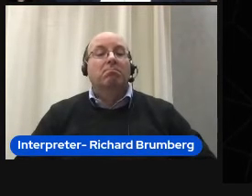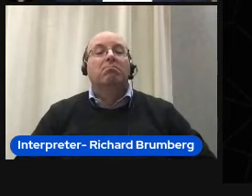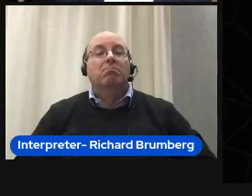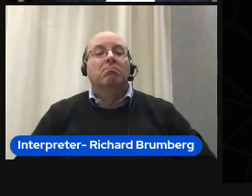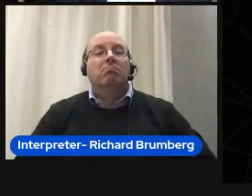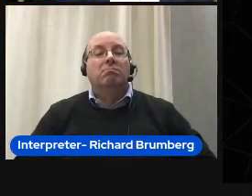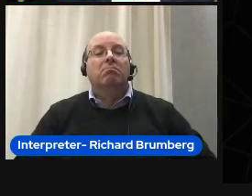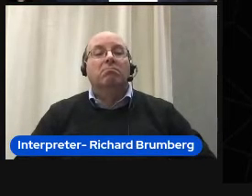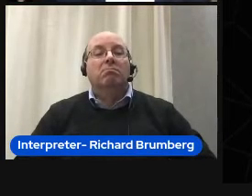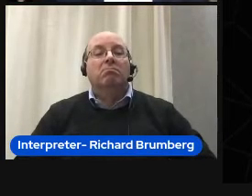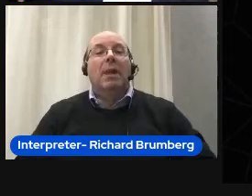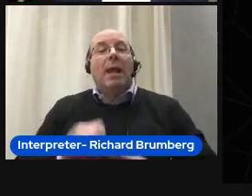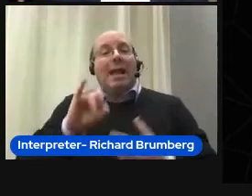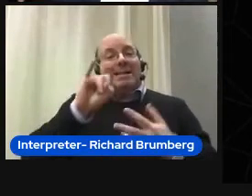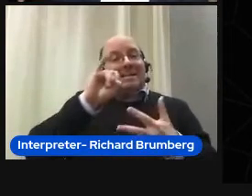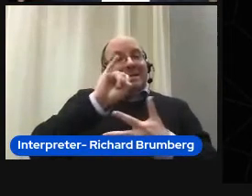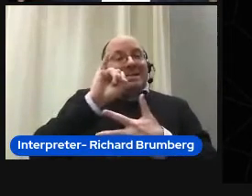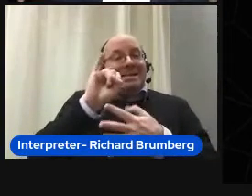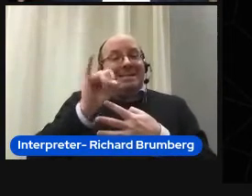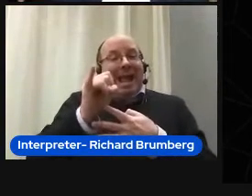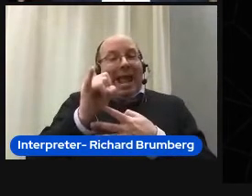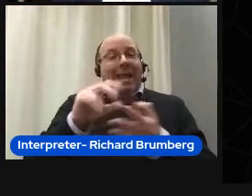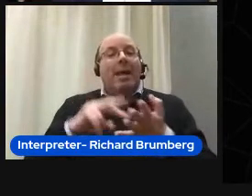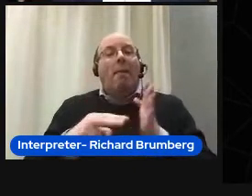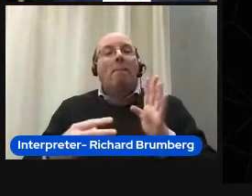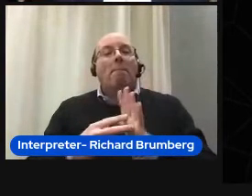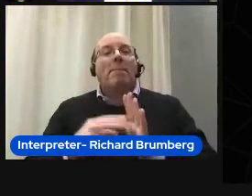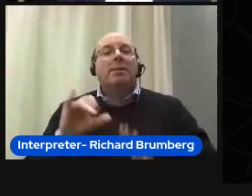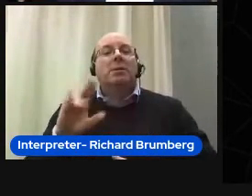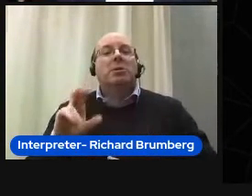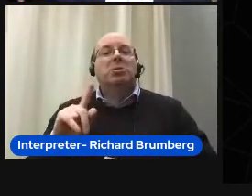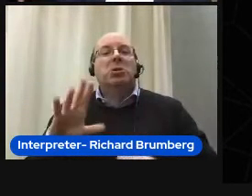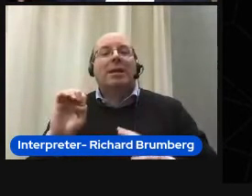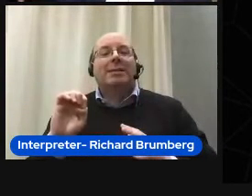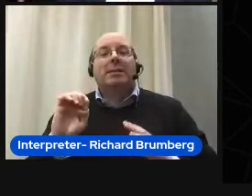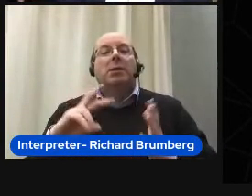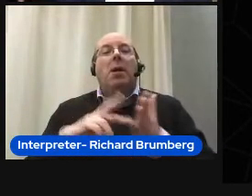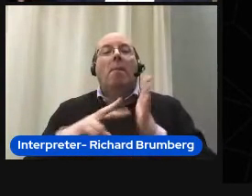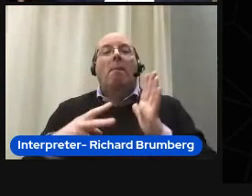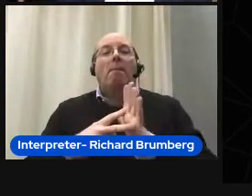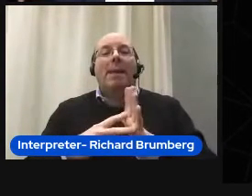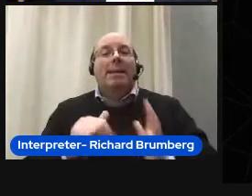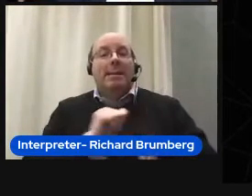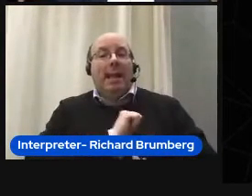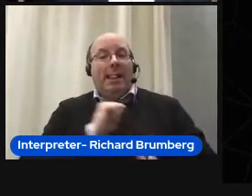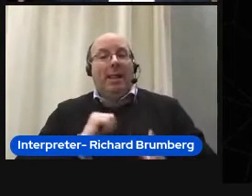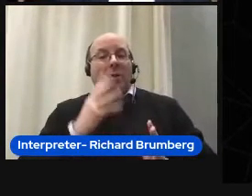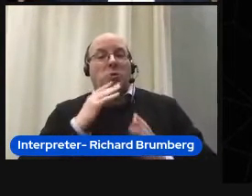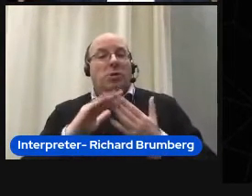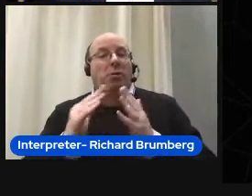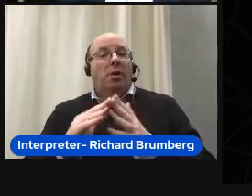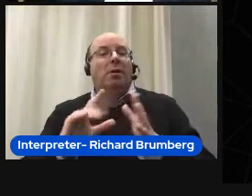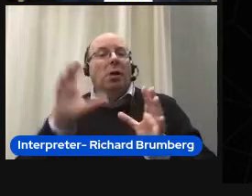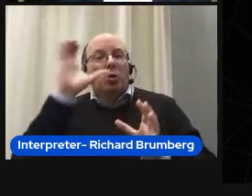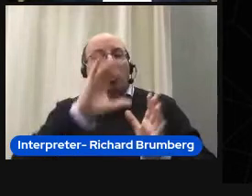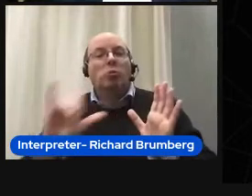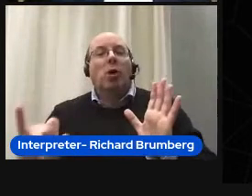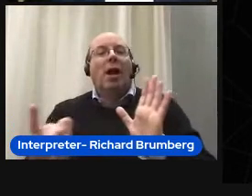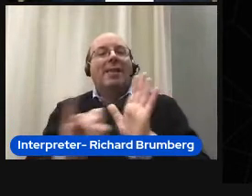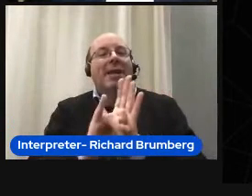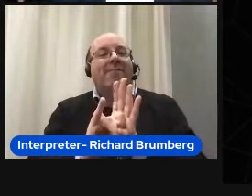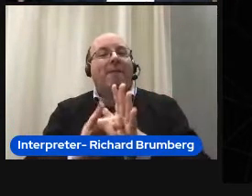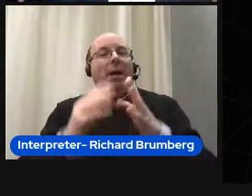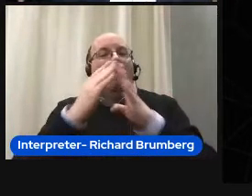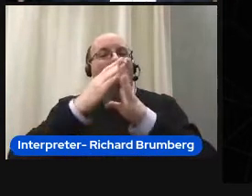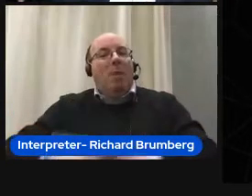So the J in JEDI is justice. Justice is when the Atlanta Jewish community seeks to identify and remove